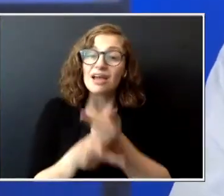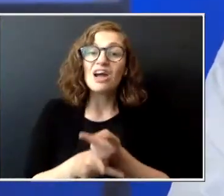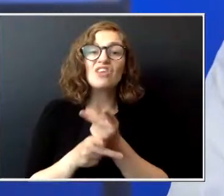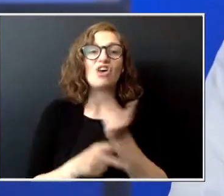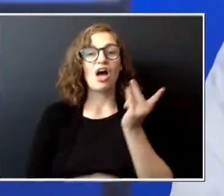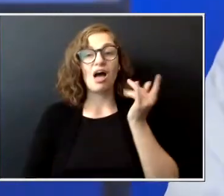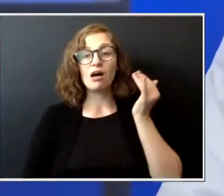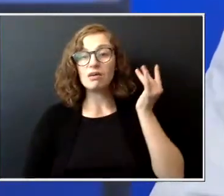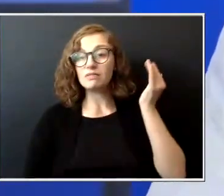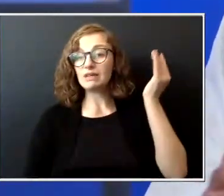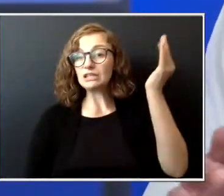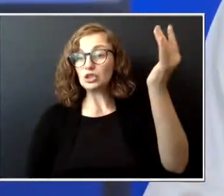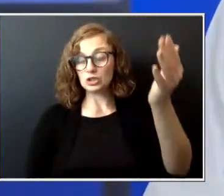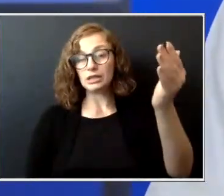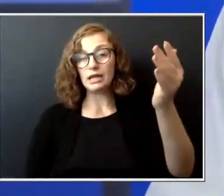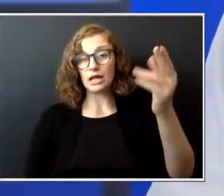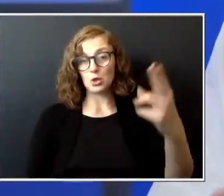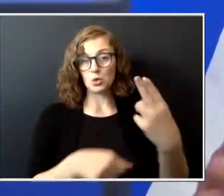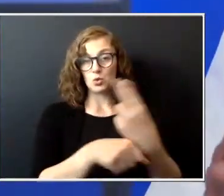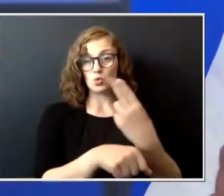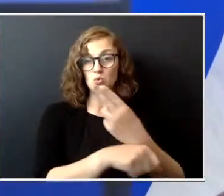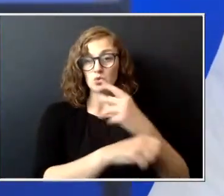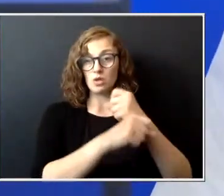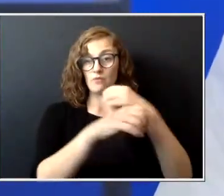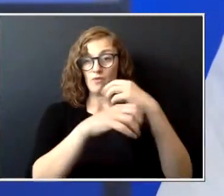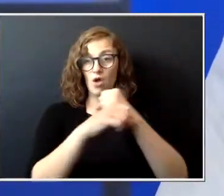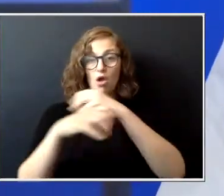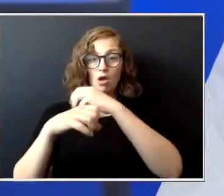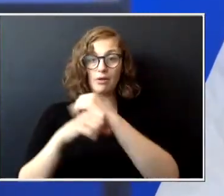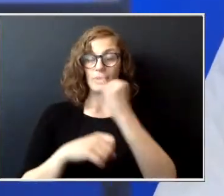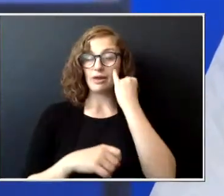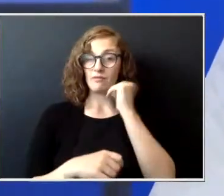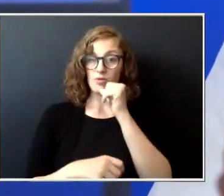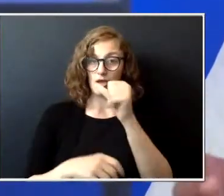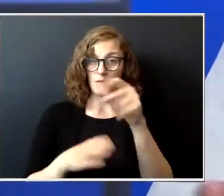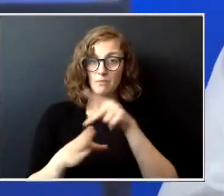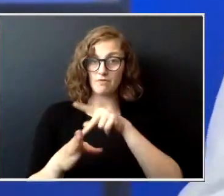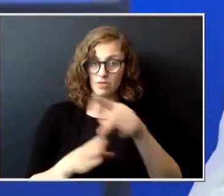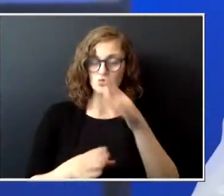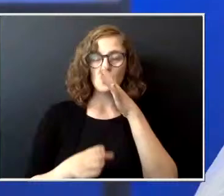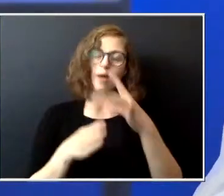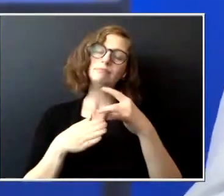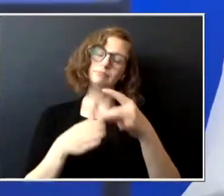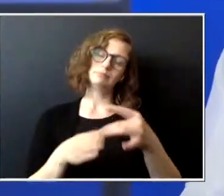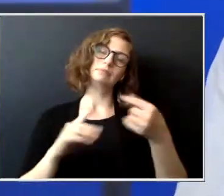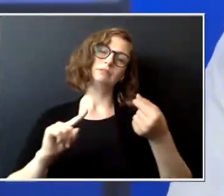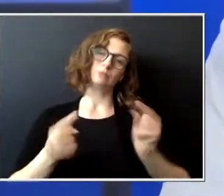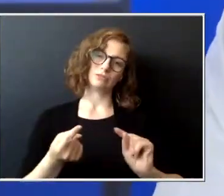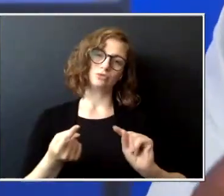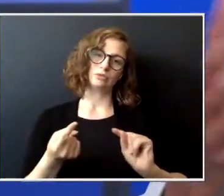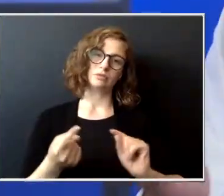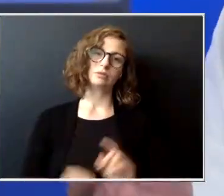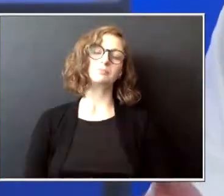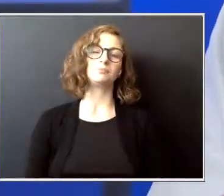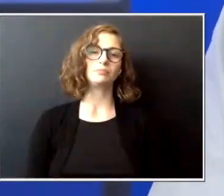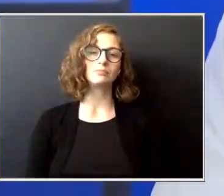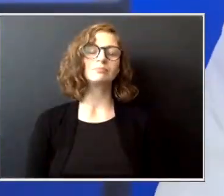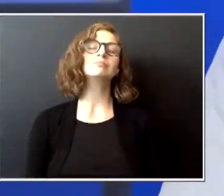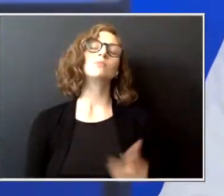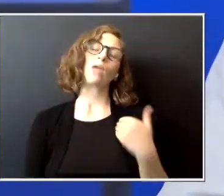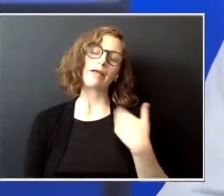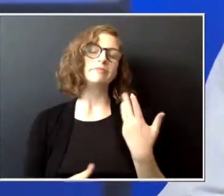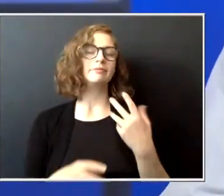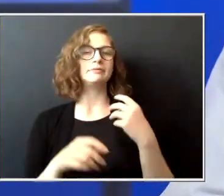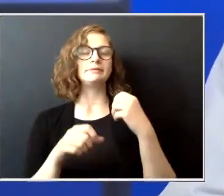those fireworks in a non-professional setting causes injury. Now, there are statistics, right? Oh yeah, it's